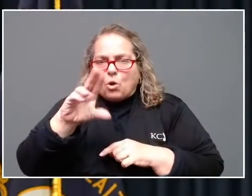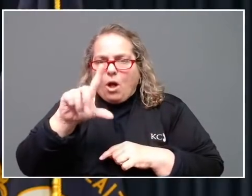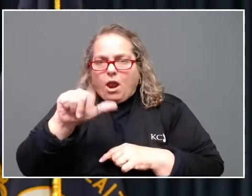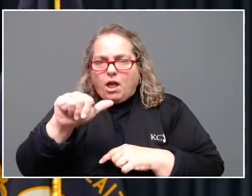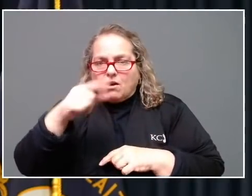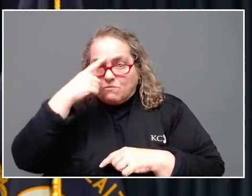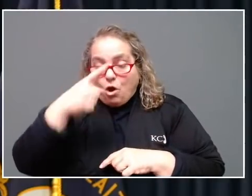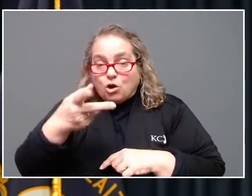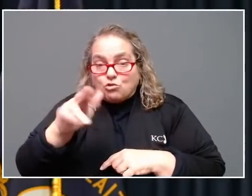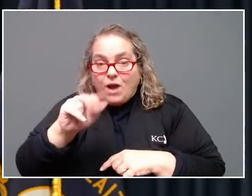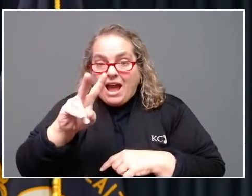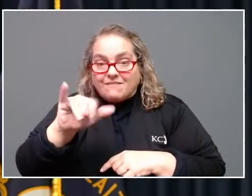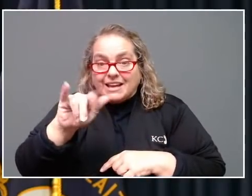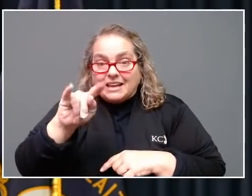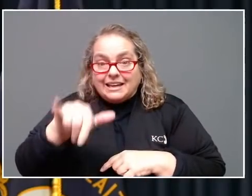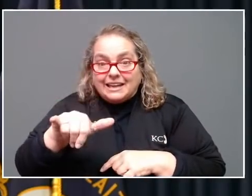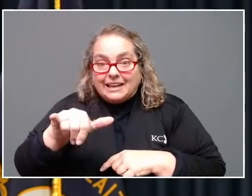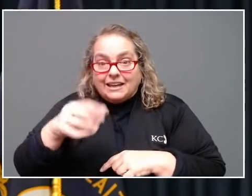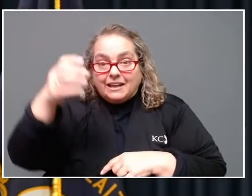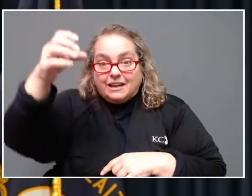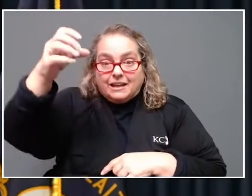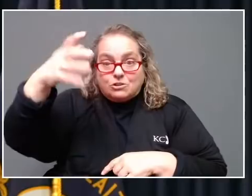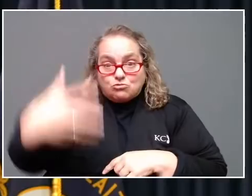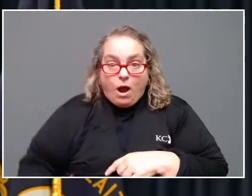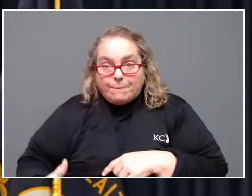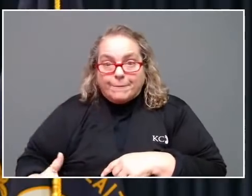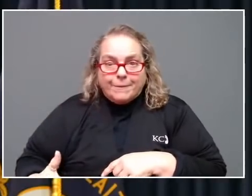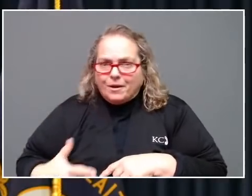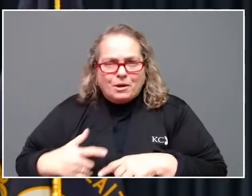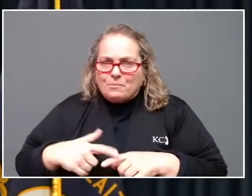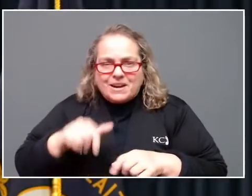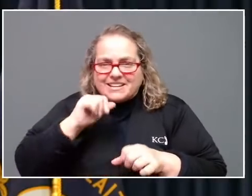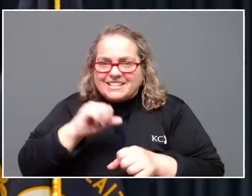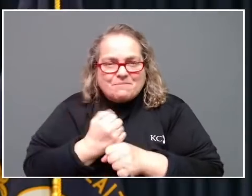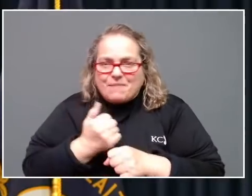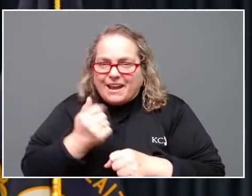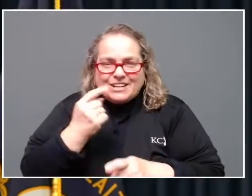it certainly makes it anti-science. Corinne Boyer.